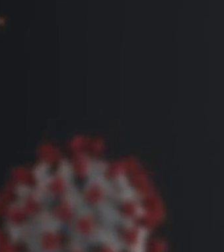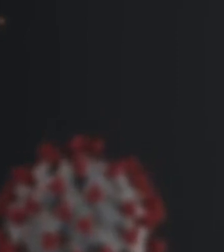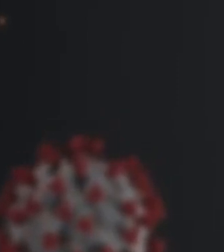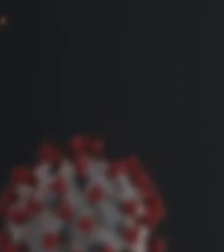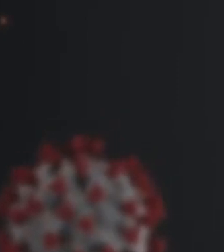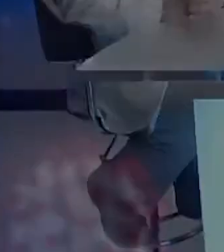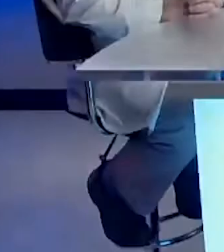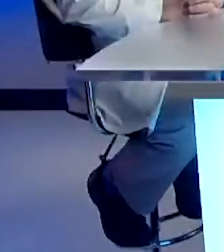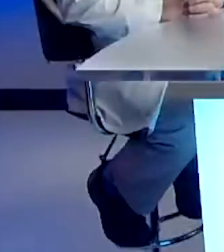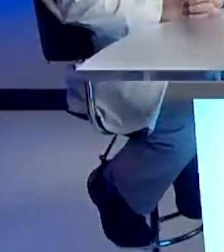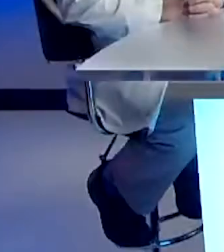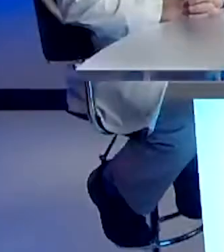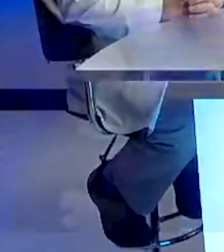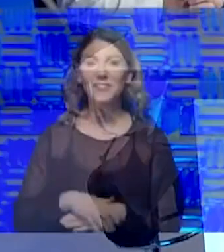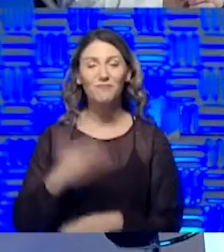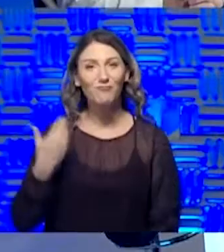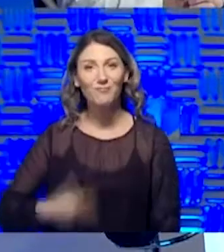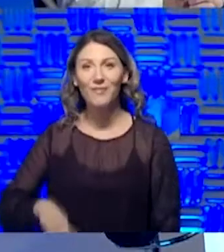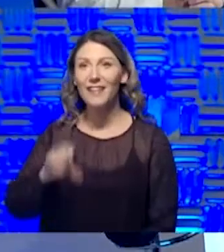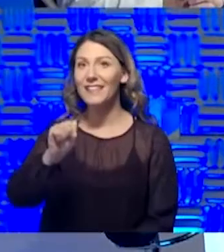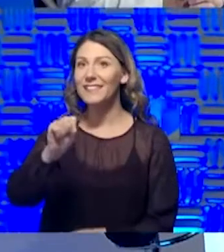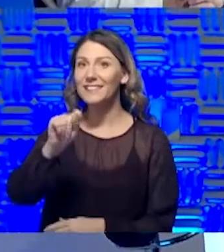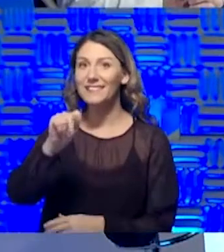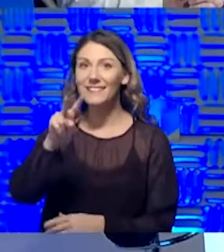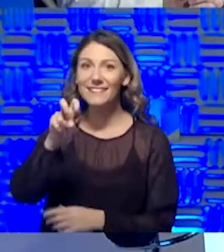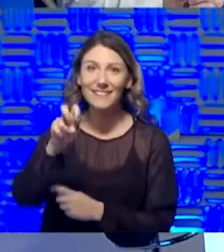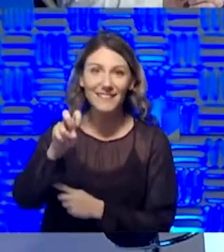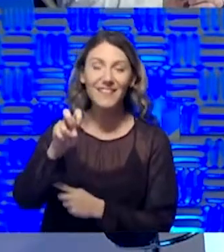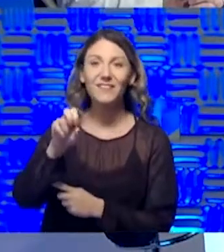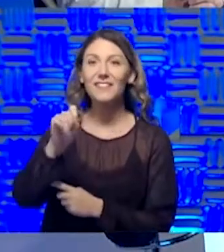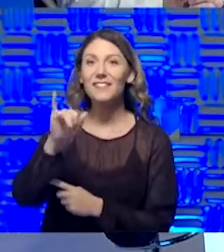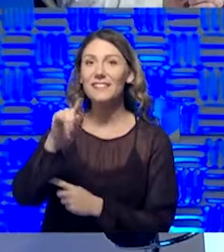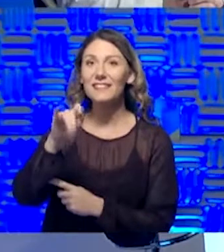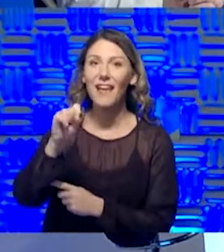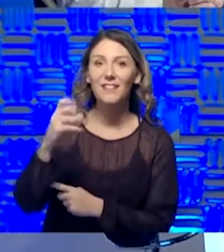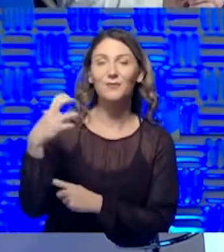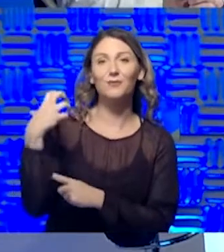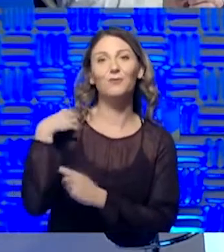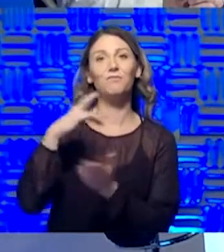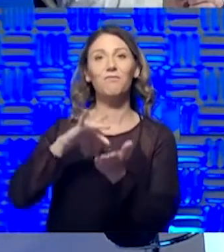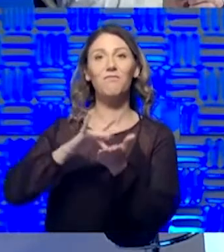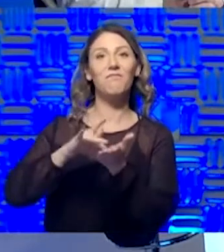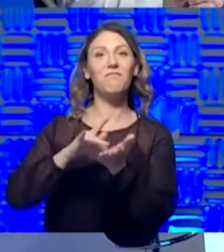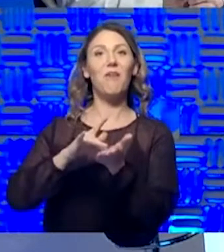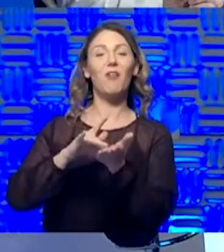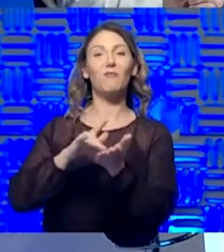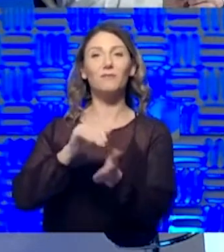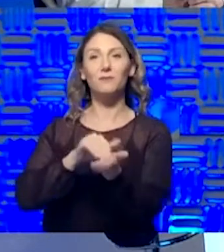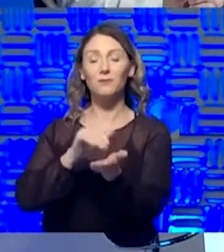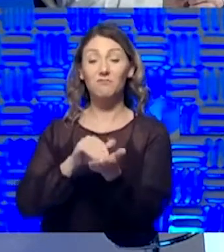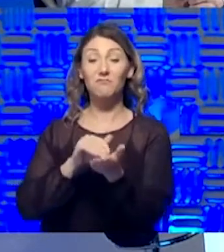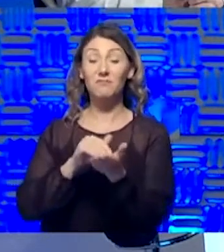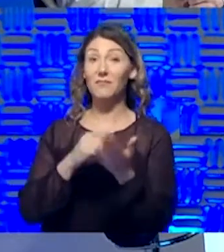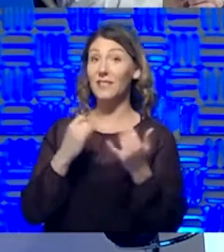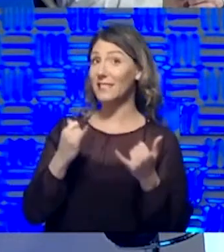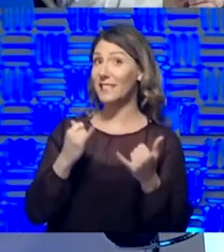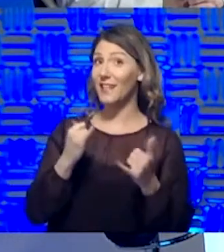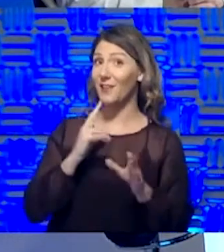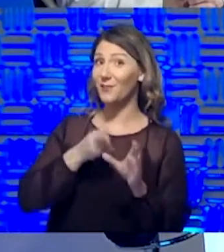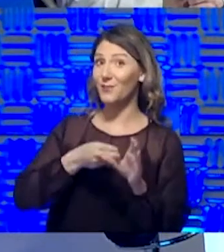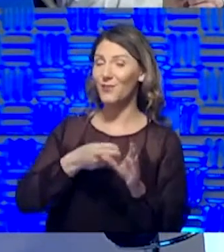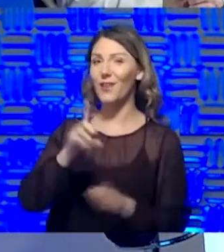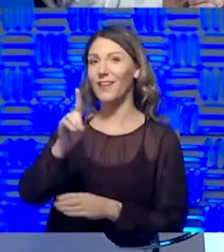Good morning, Kansas City. This is Steve Stites, Chief Medical Officer here at the University of Kansas Health System. I am joined this morning by